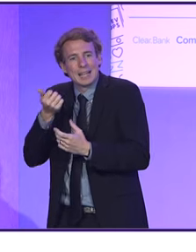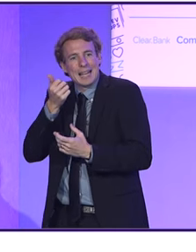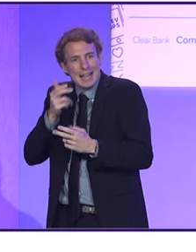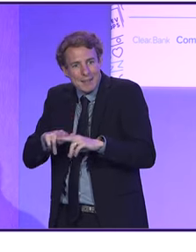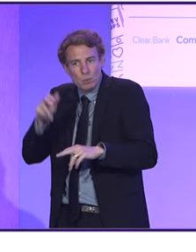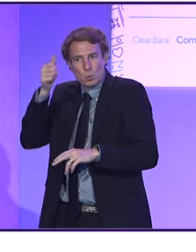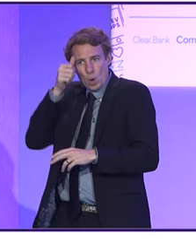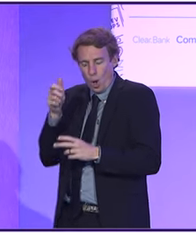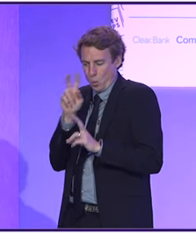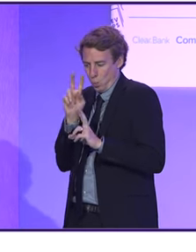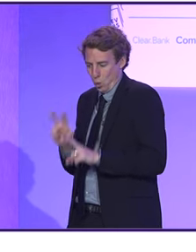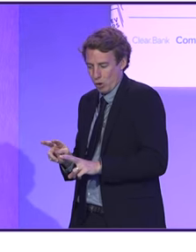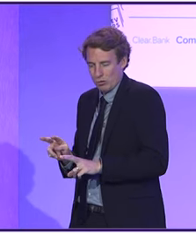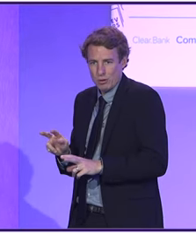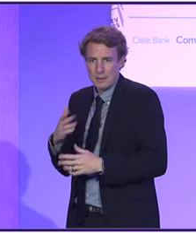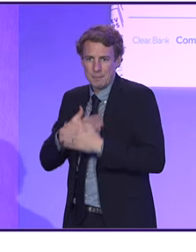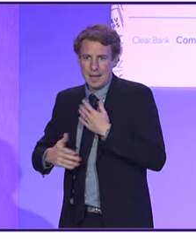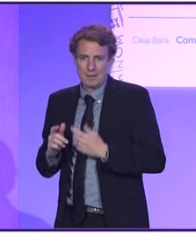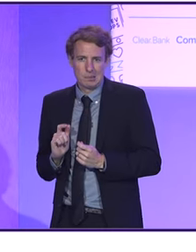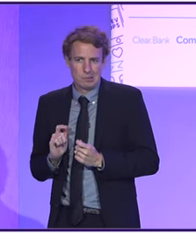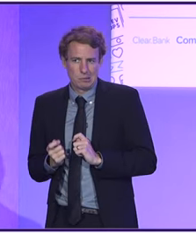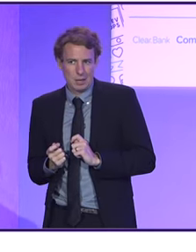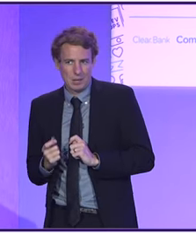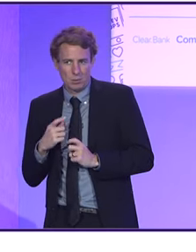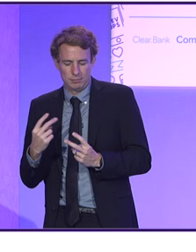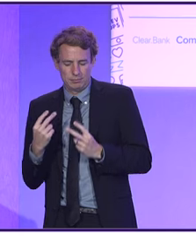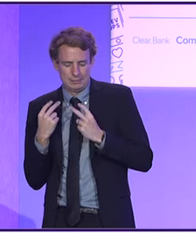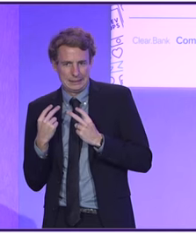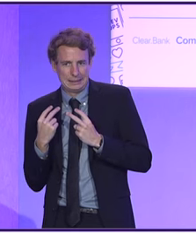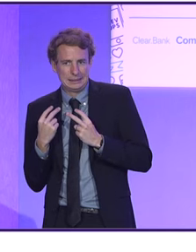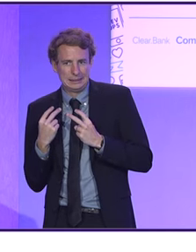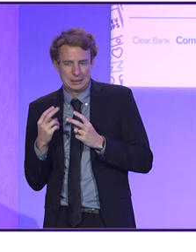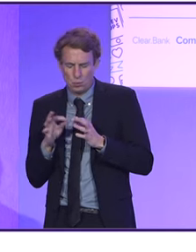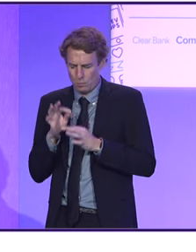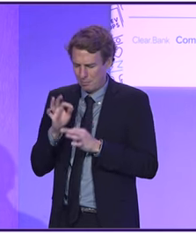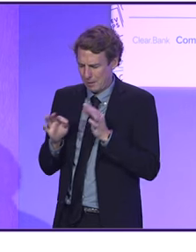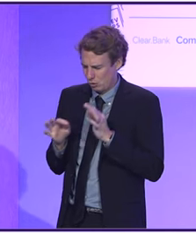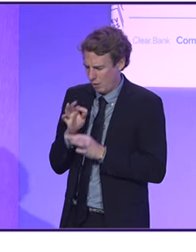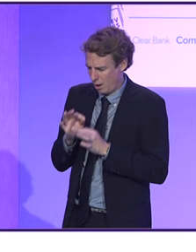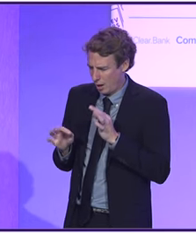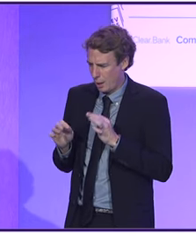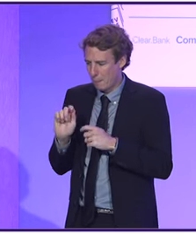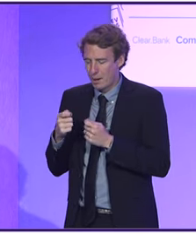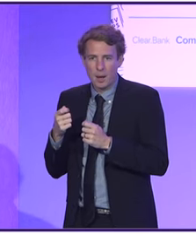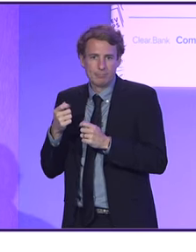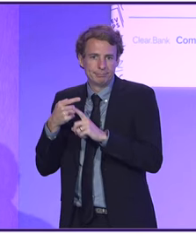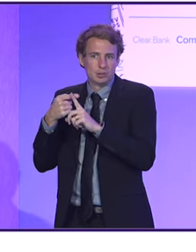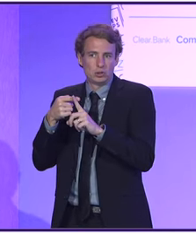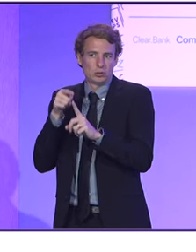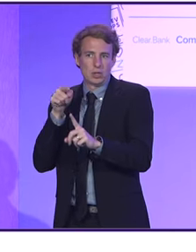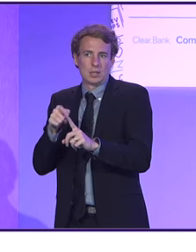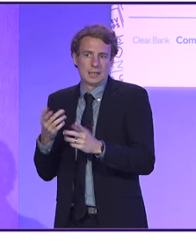yeah. People's behavior will change based on things being measured. Like, measurement will become a target.